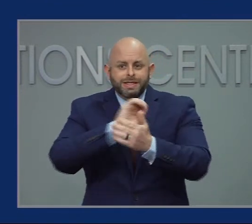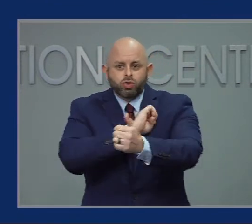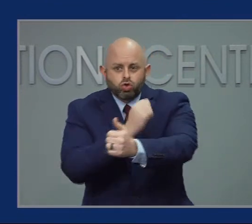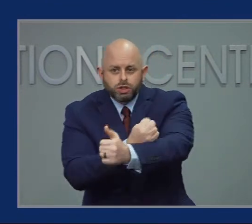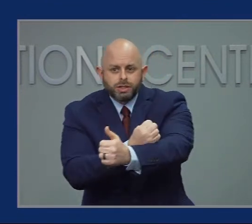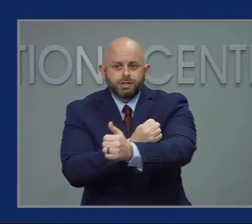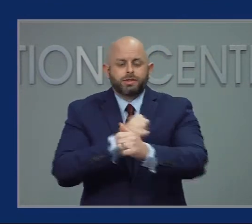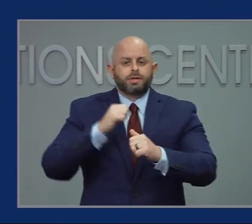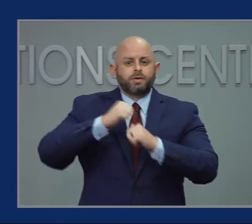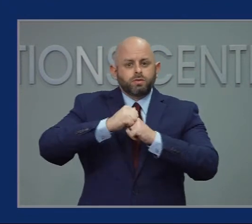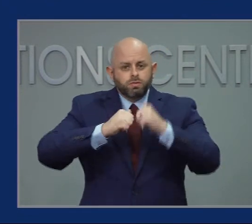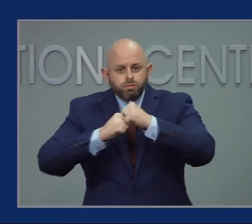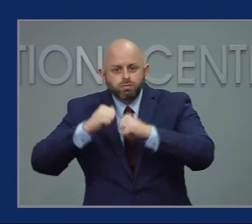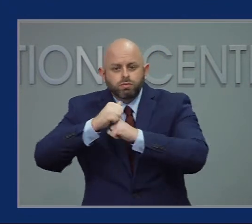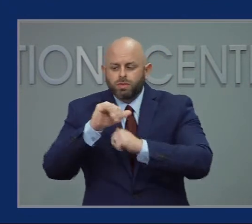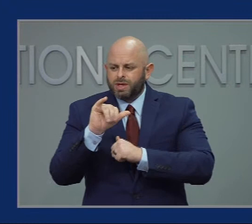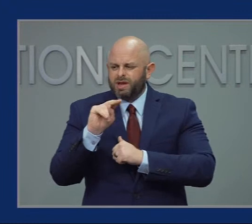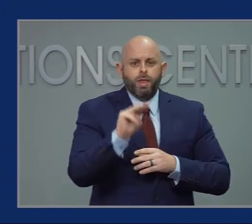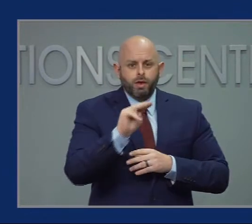resiliency.